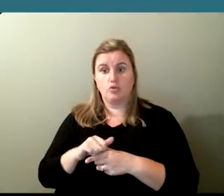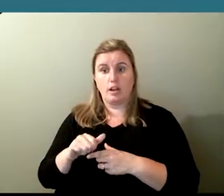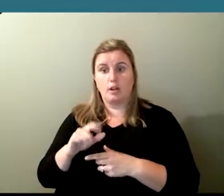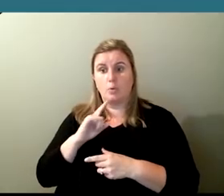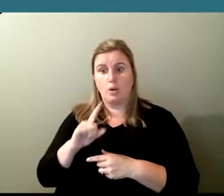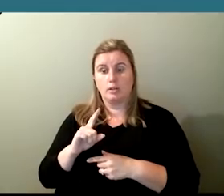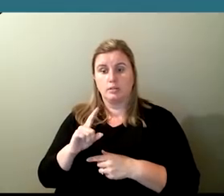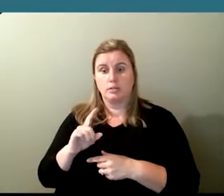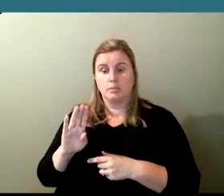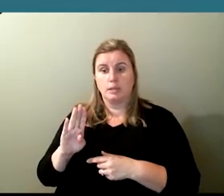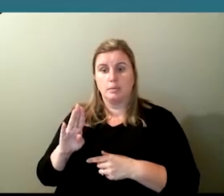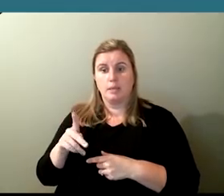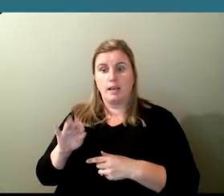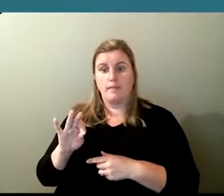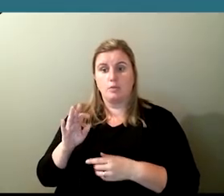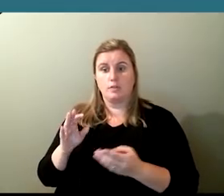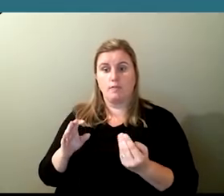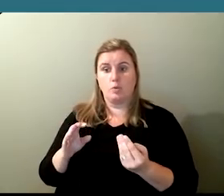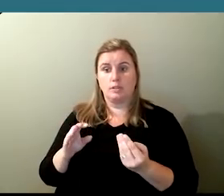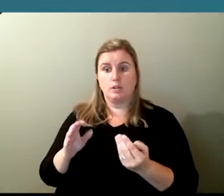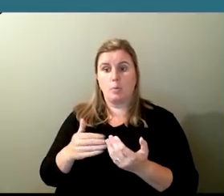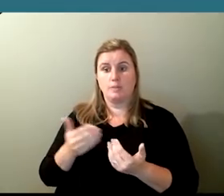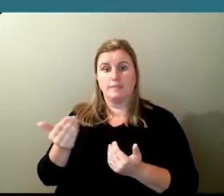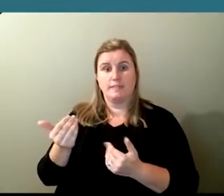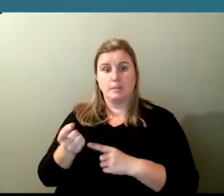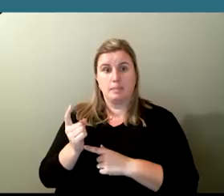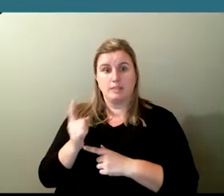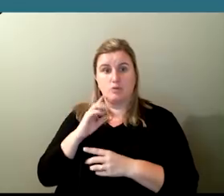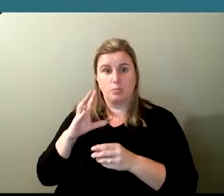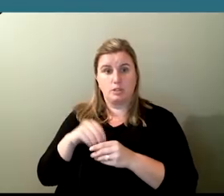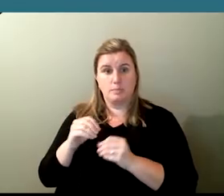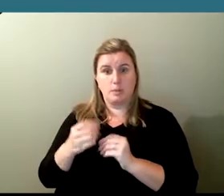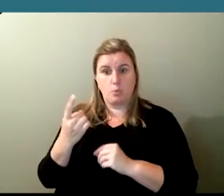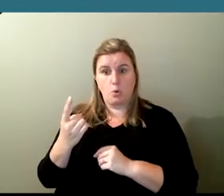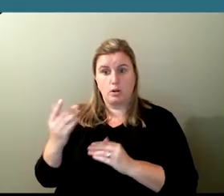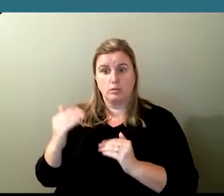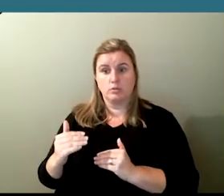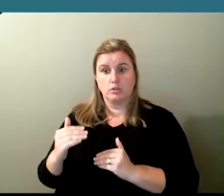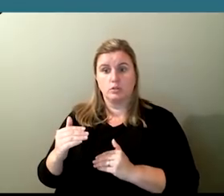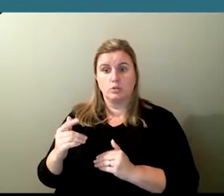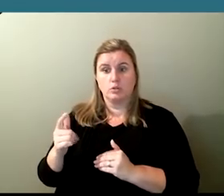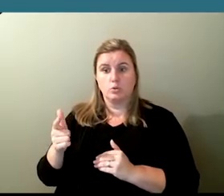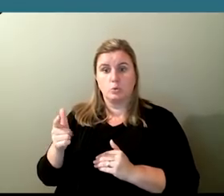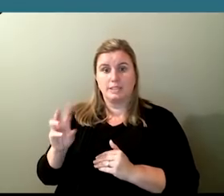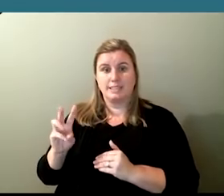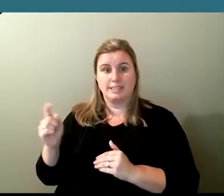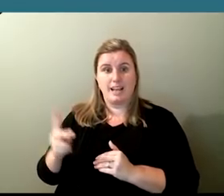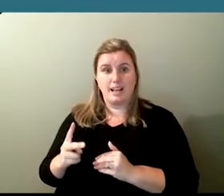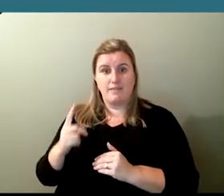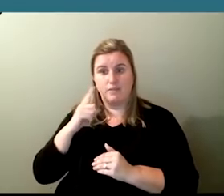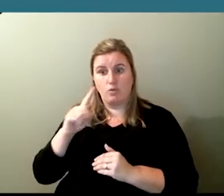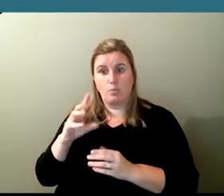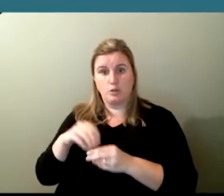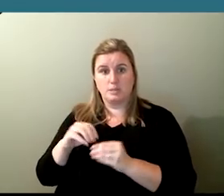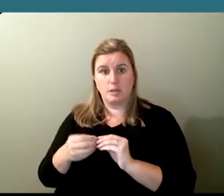for BPF was almost 15 minutes for participant 1, 6.5 minutes for